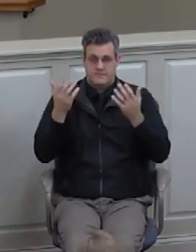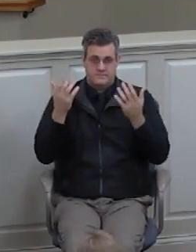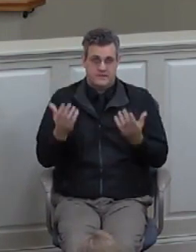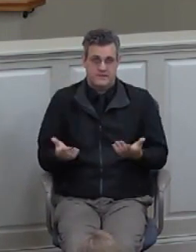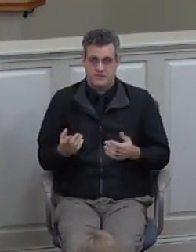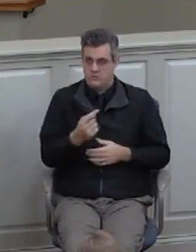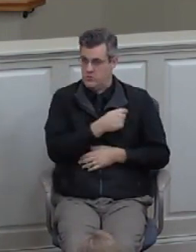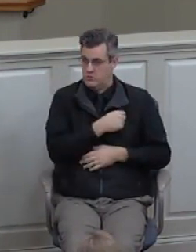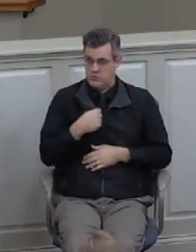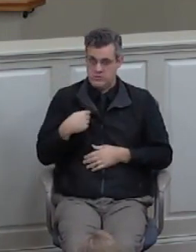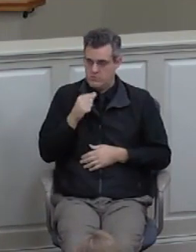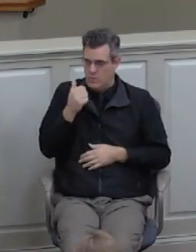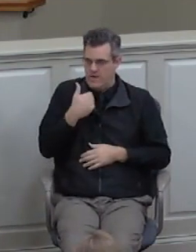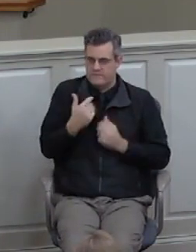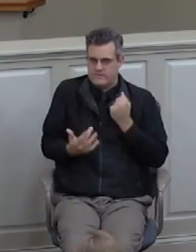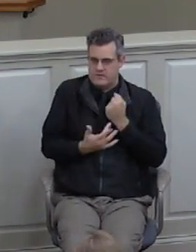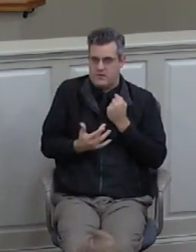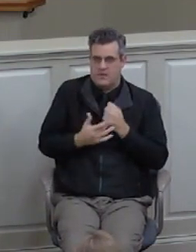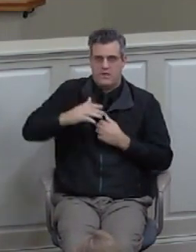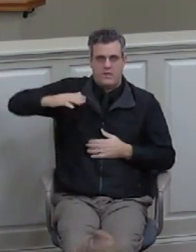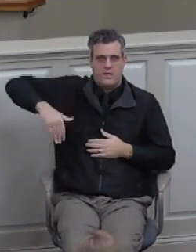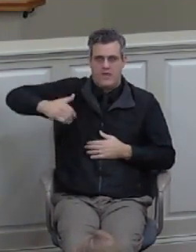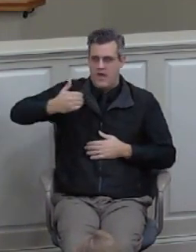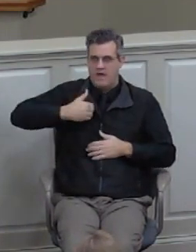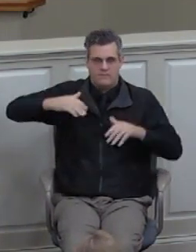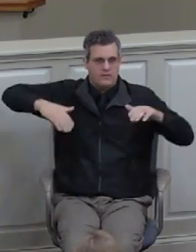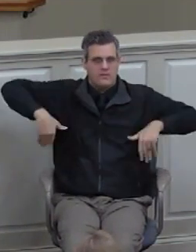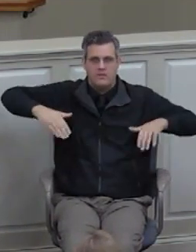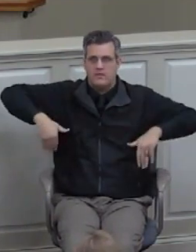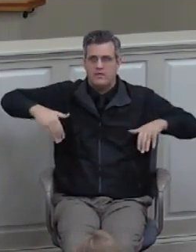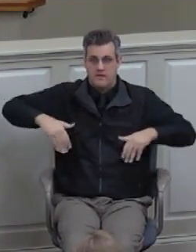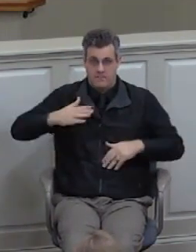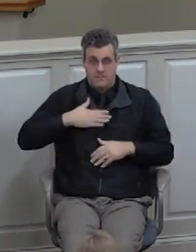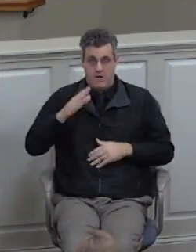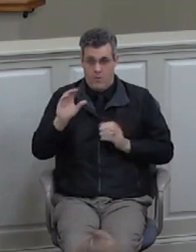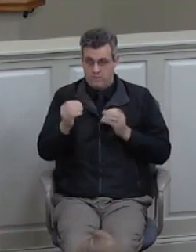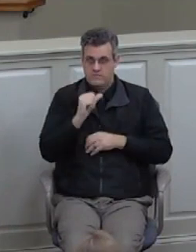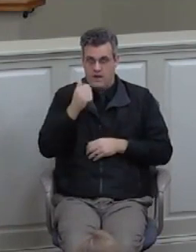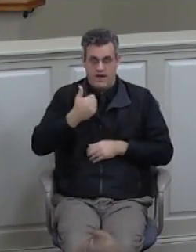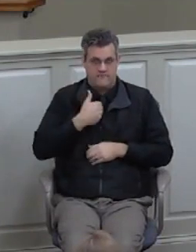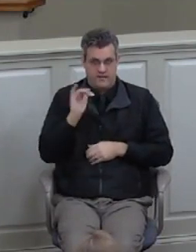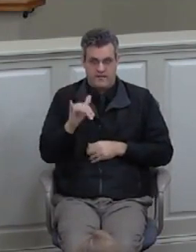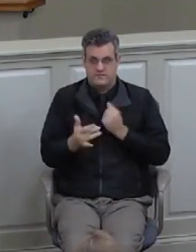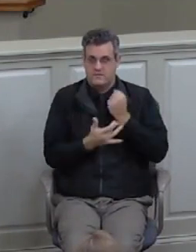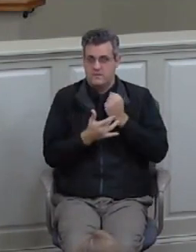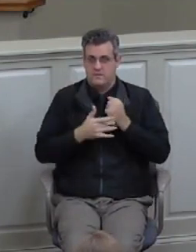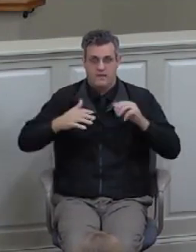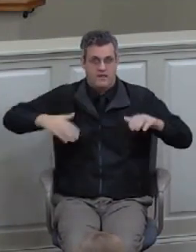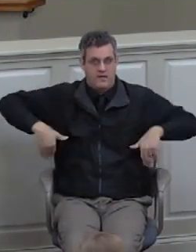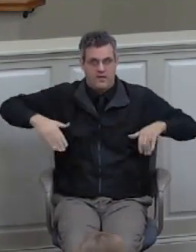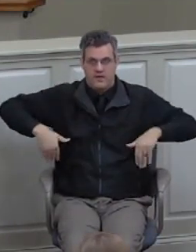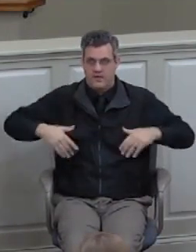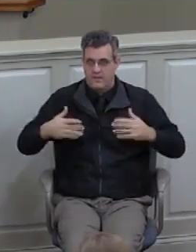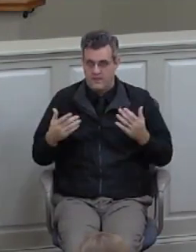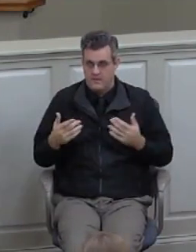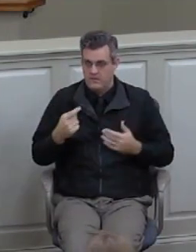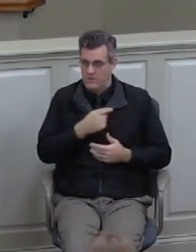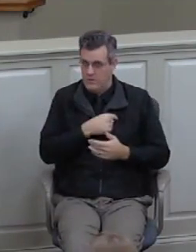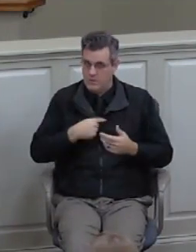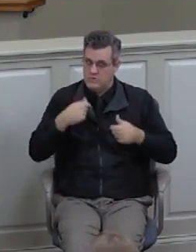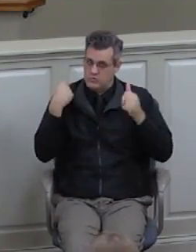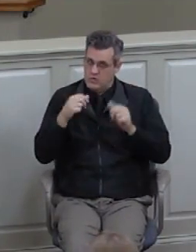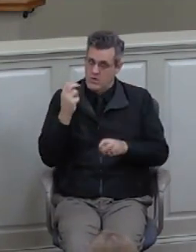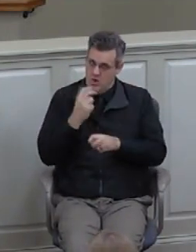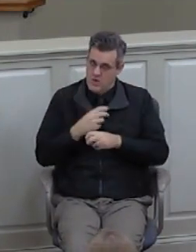don't even have the technology yet. I don't even have that technology in my own office. So we're scrambling as quickly